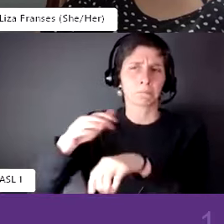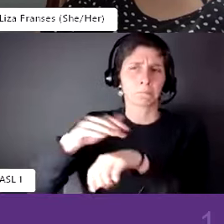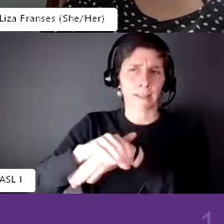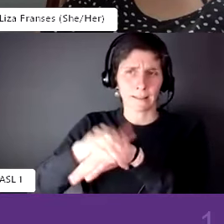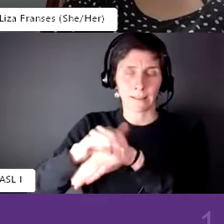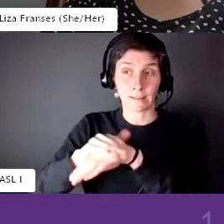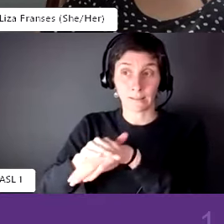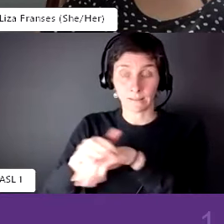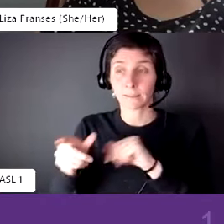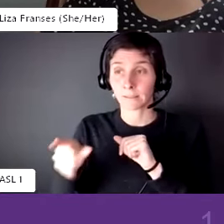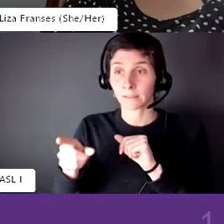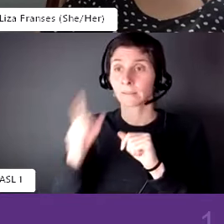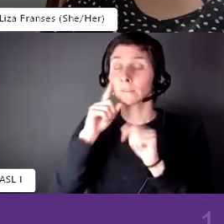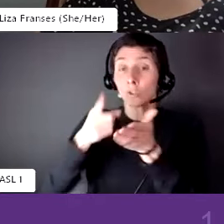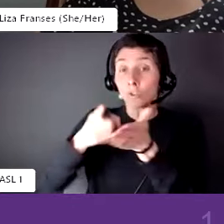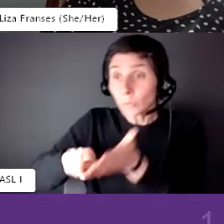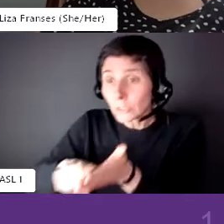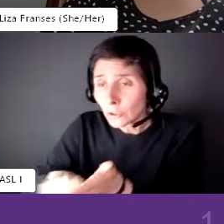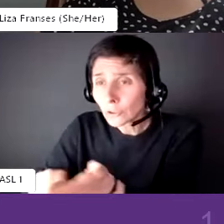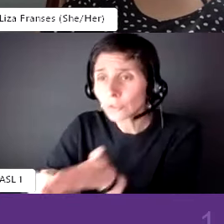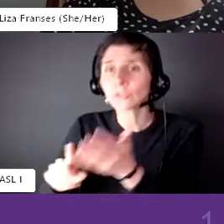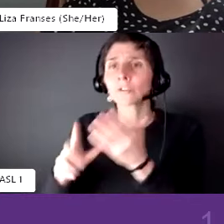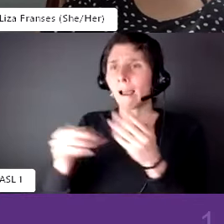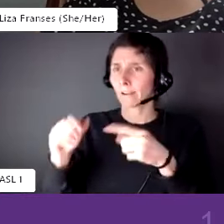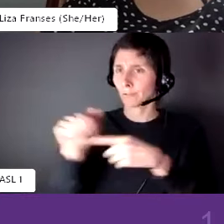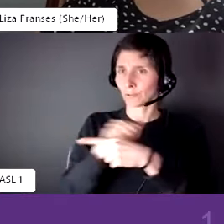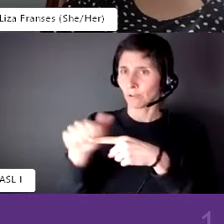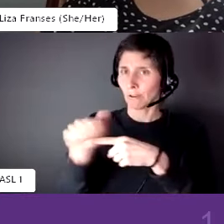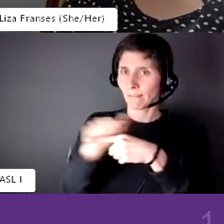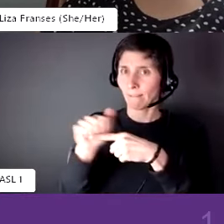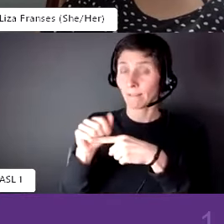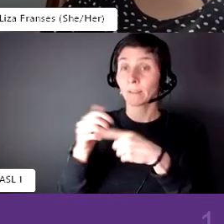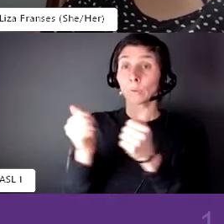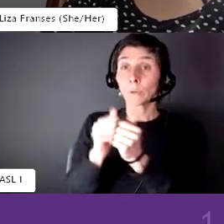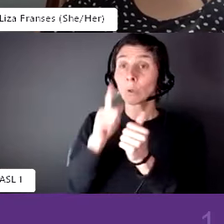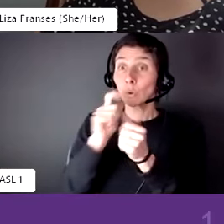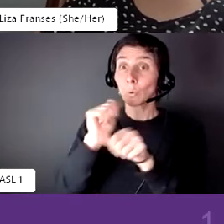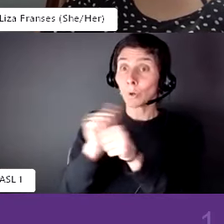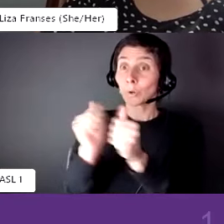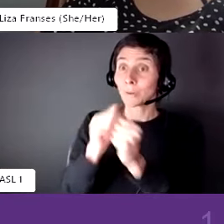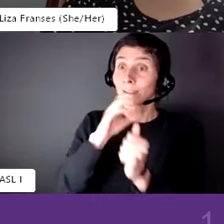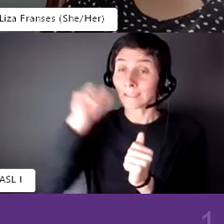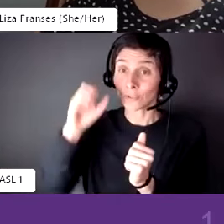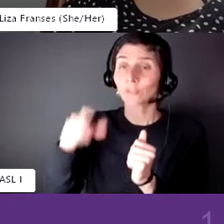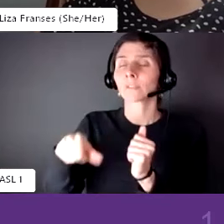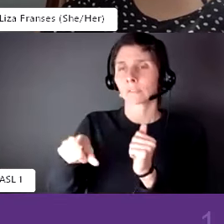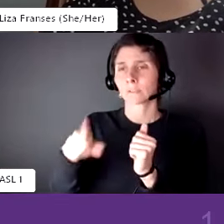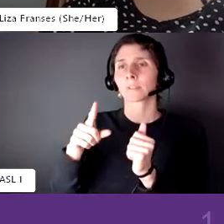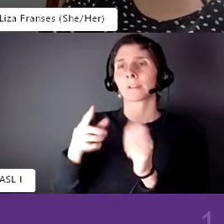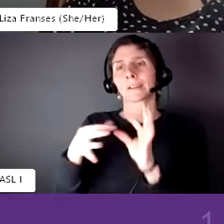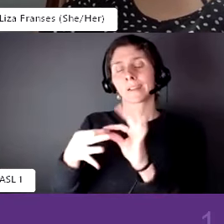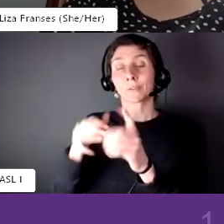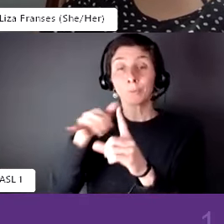She conducts research on and does training with frontline providers on bullying,